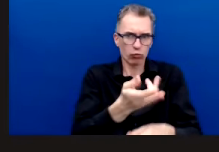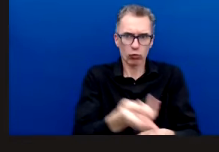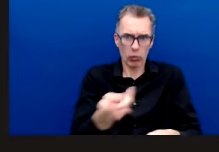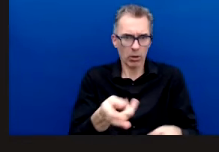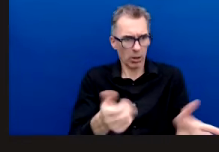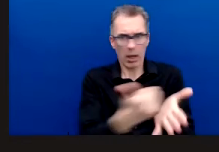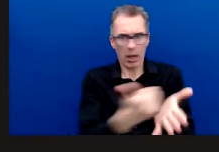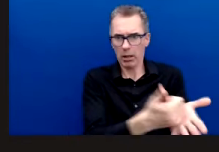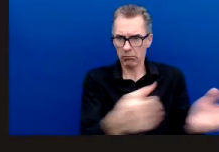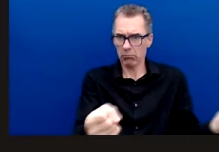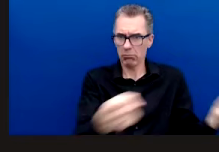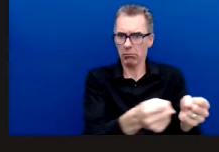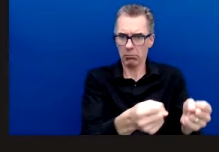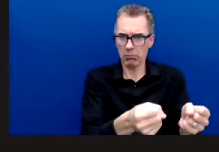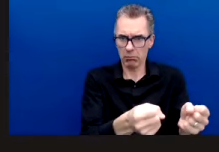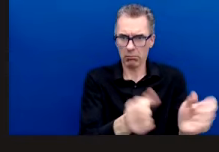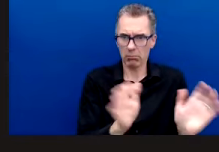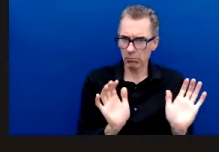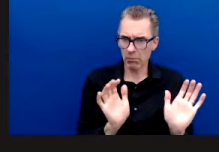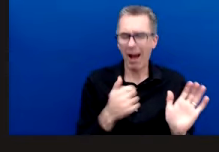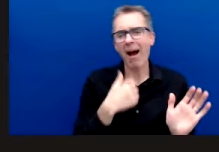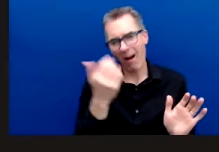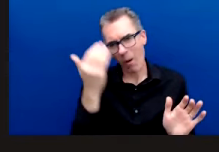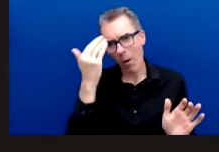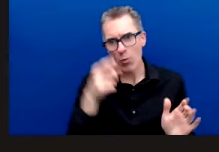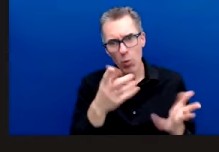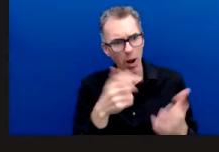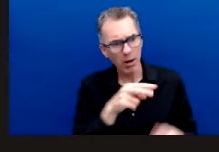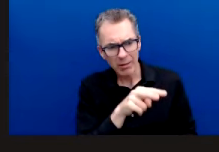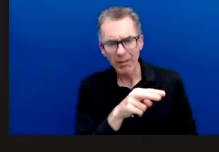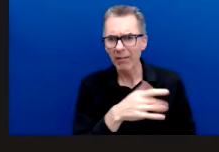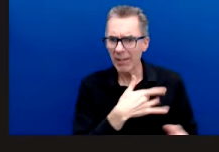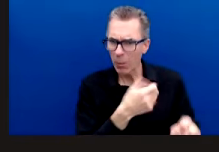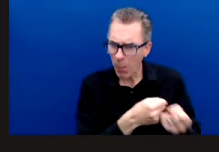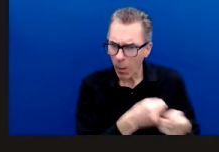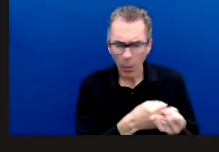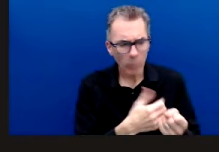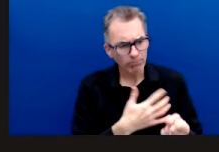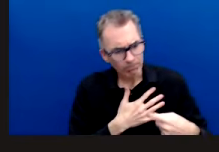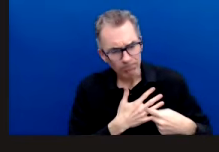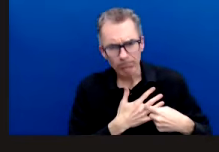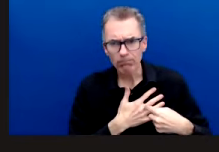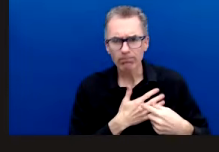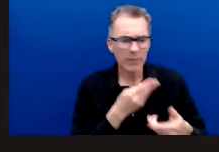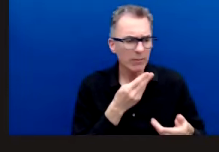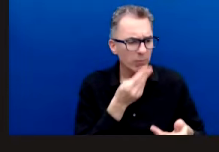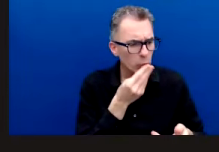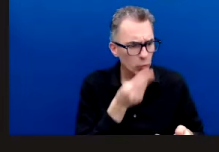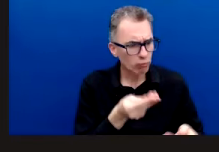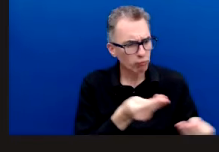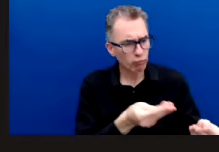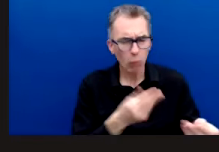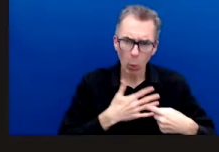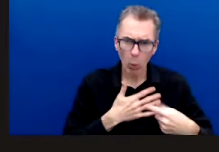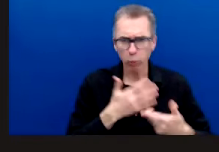want to make sure that, I understand that you want to make sure that students are feeling supported and that they are being fed, but you